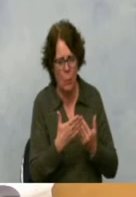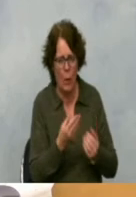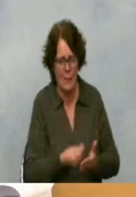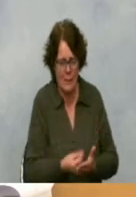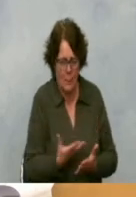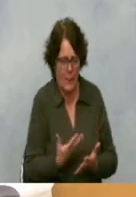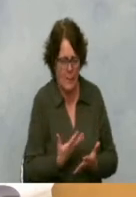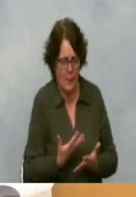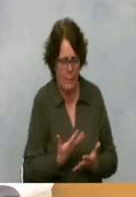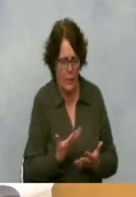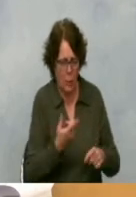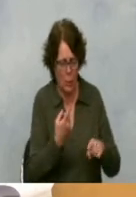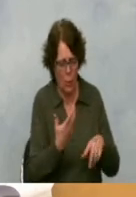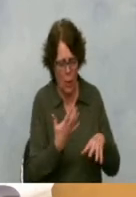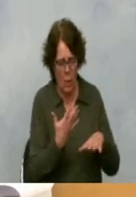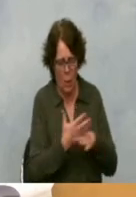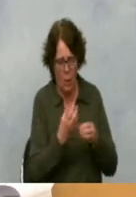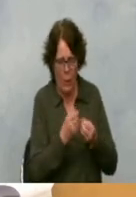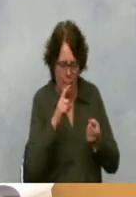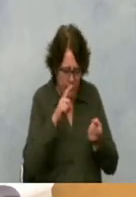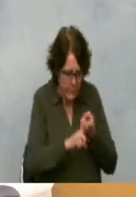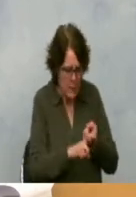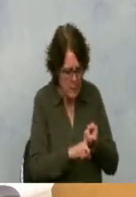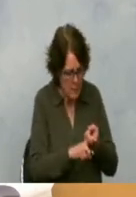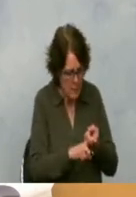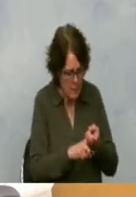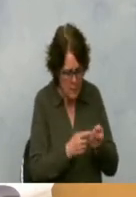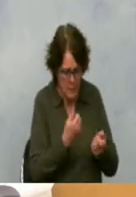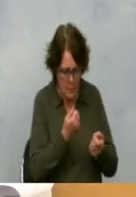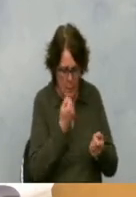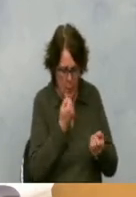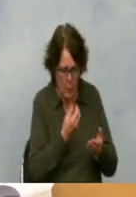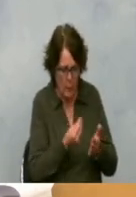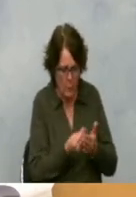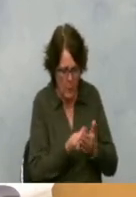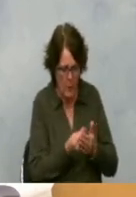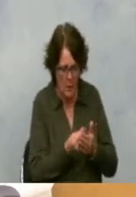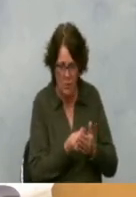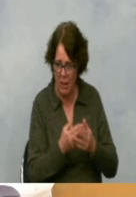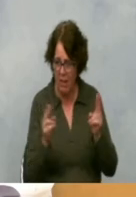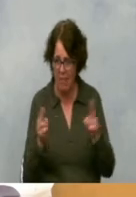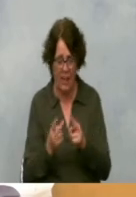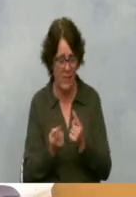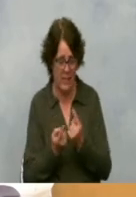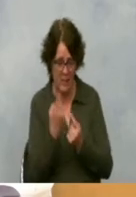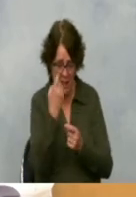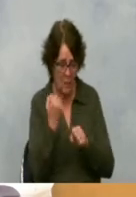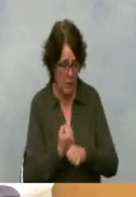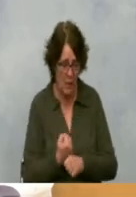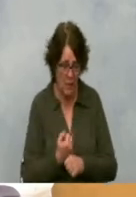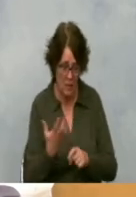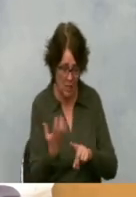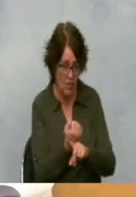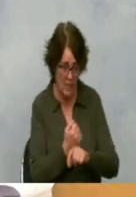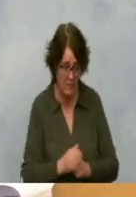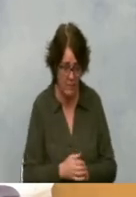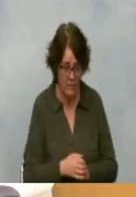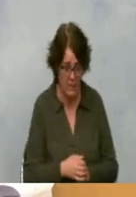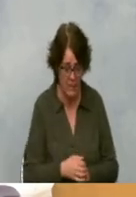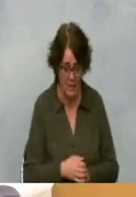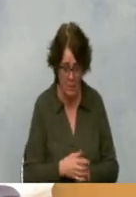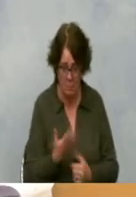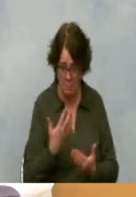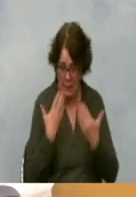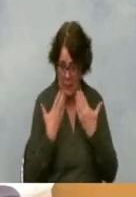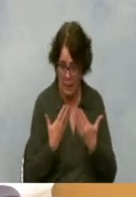within a fixed envelope of money, fewer things end up being done. Right. So I don't know if David would have